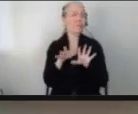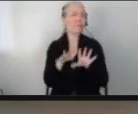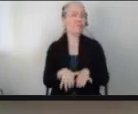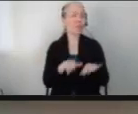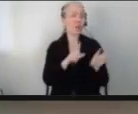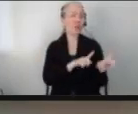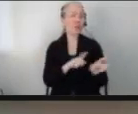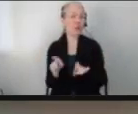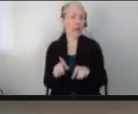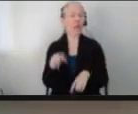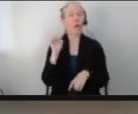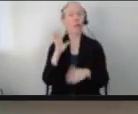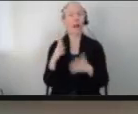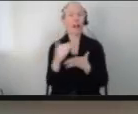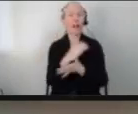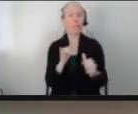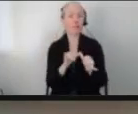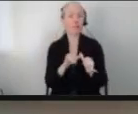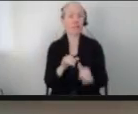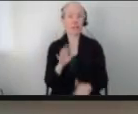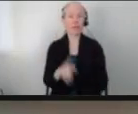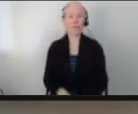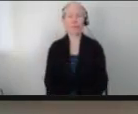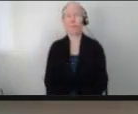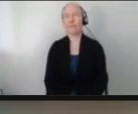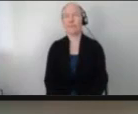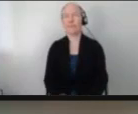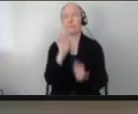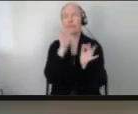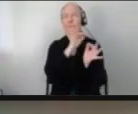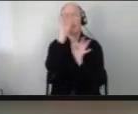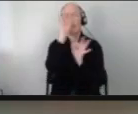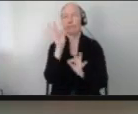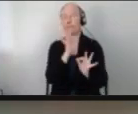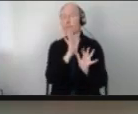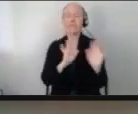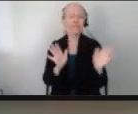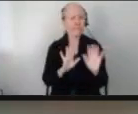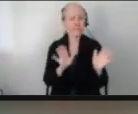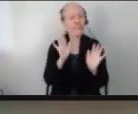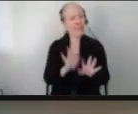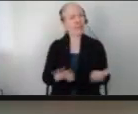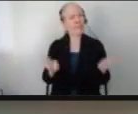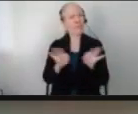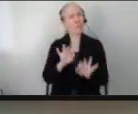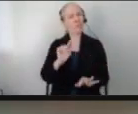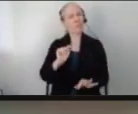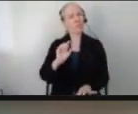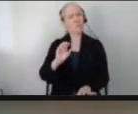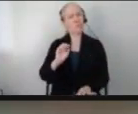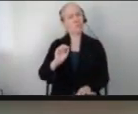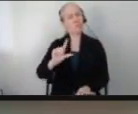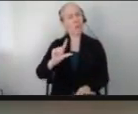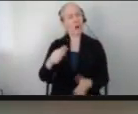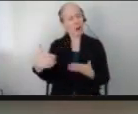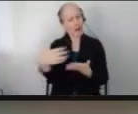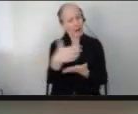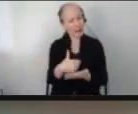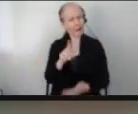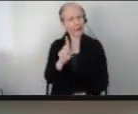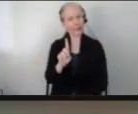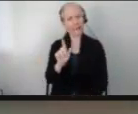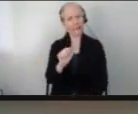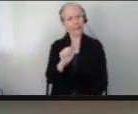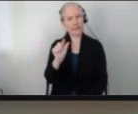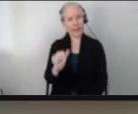roll your eyes. That is an important data collecting tool, and it will help the change that you would like